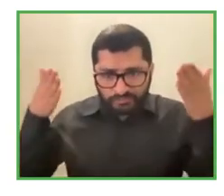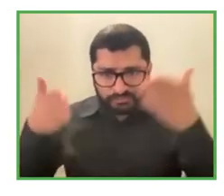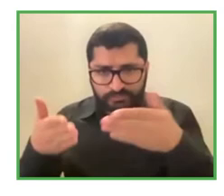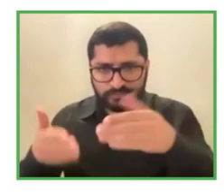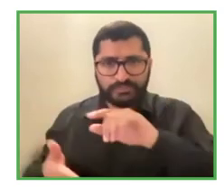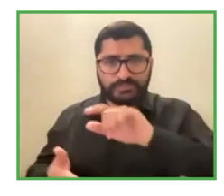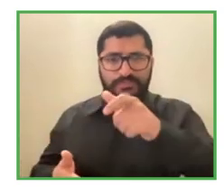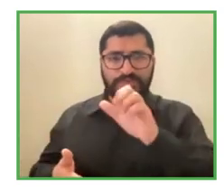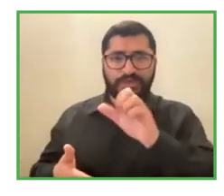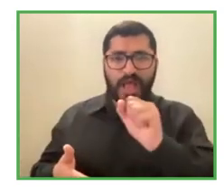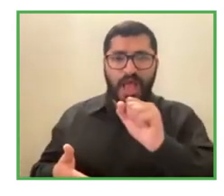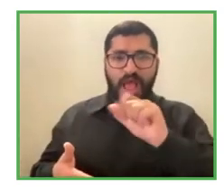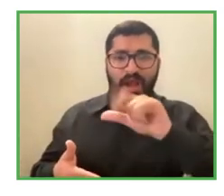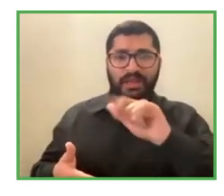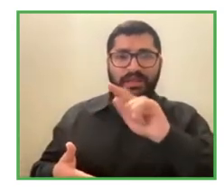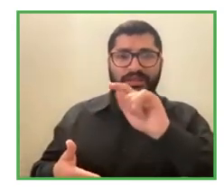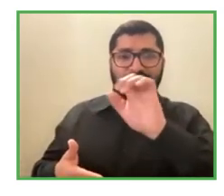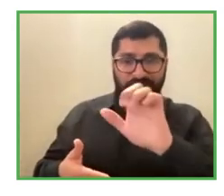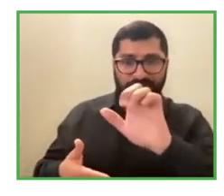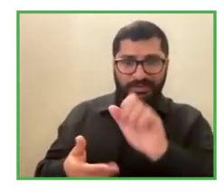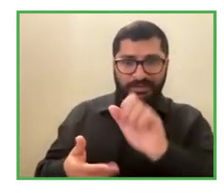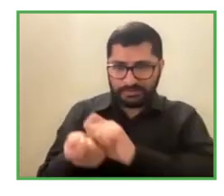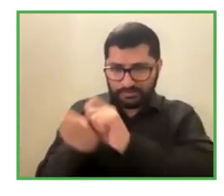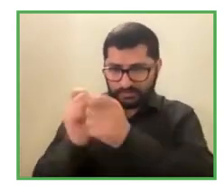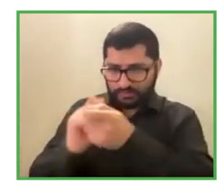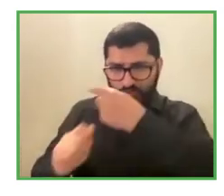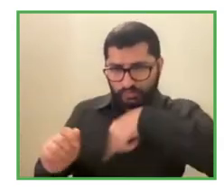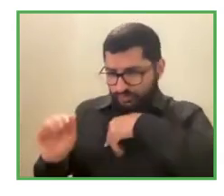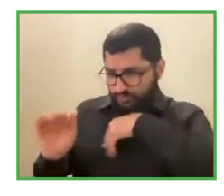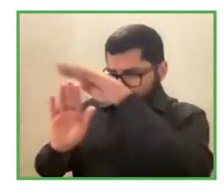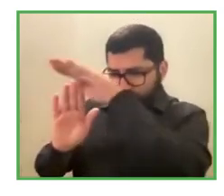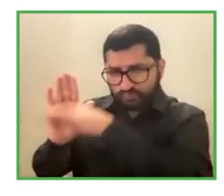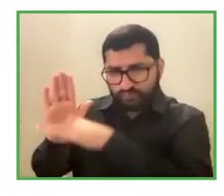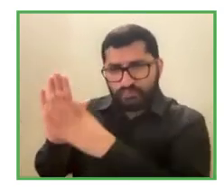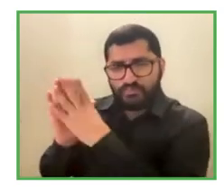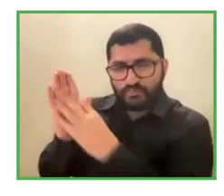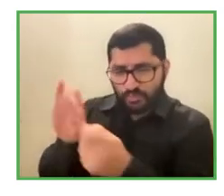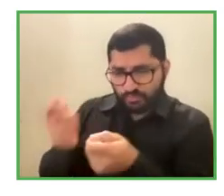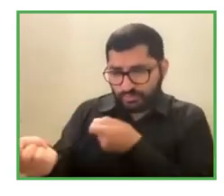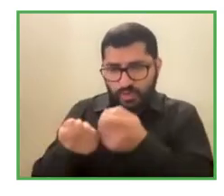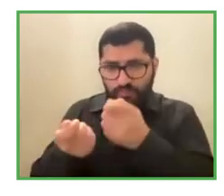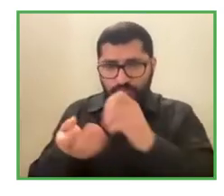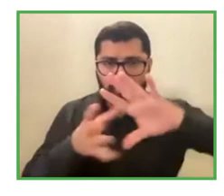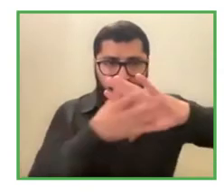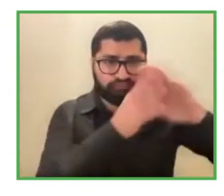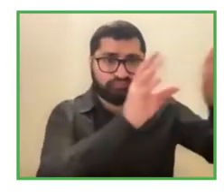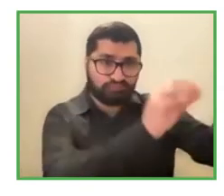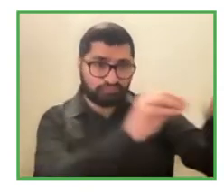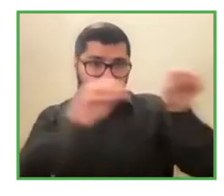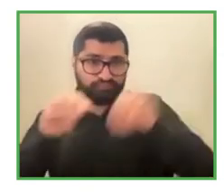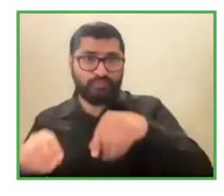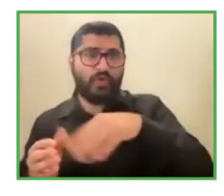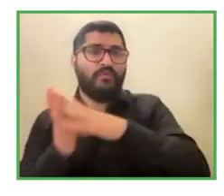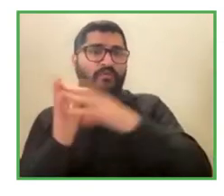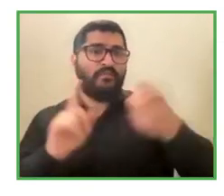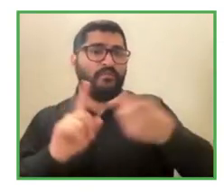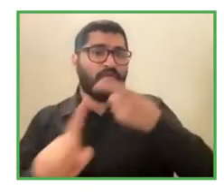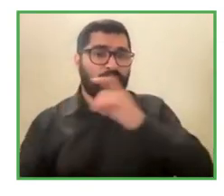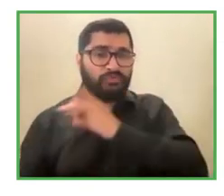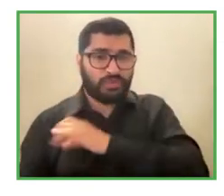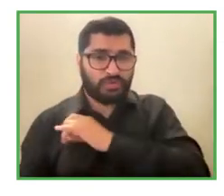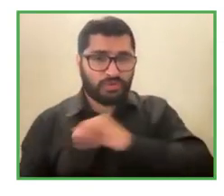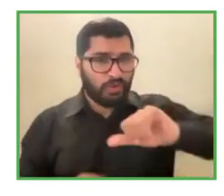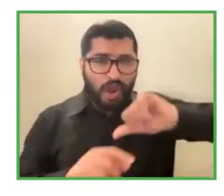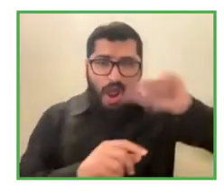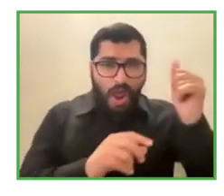Egalité changing our business model for the implementation of Chile. So that was